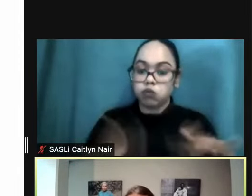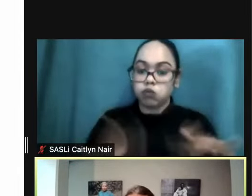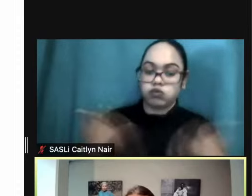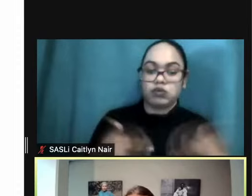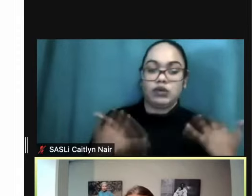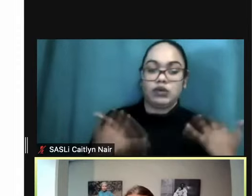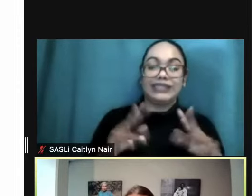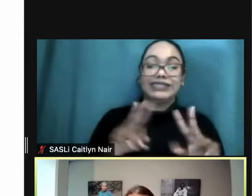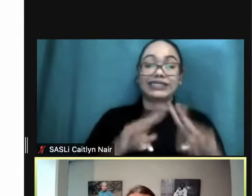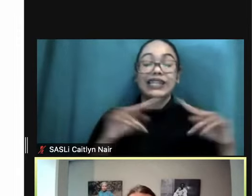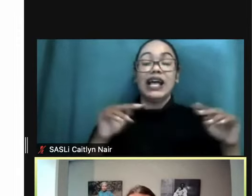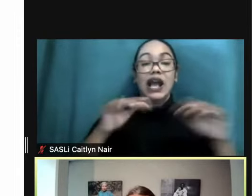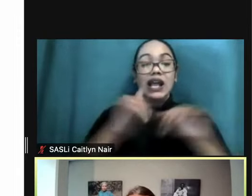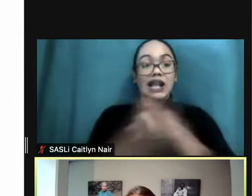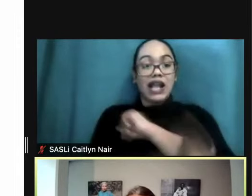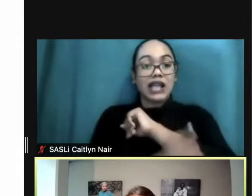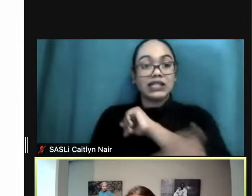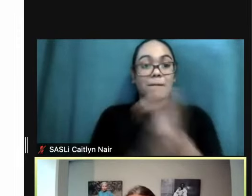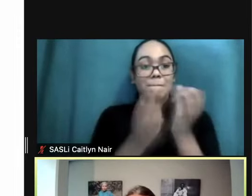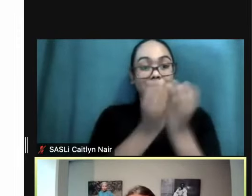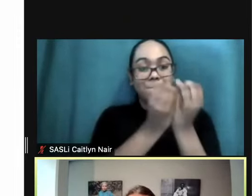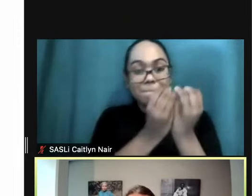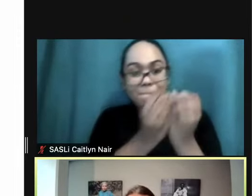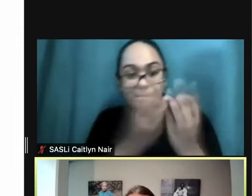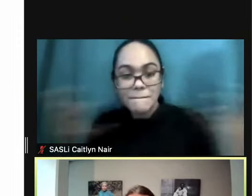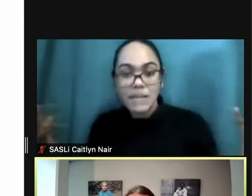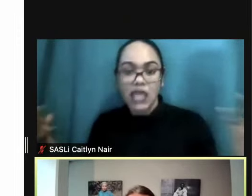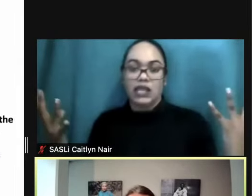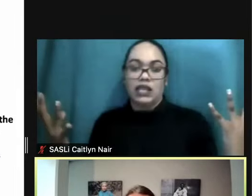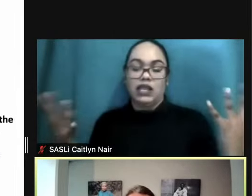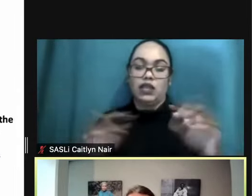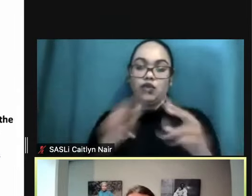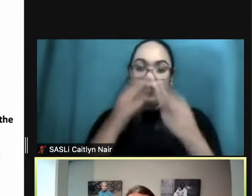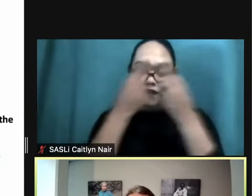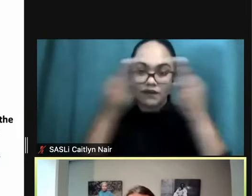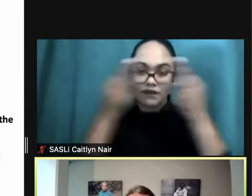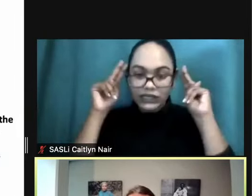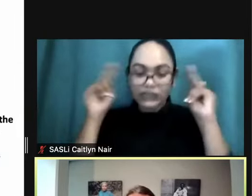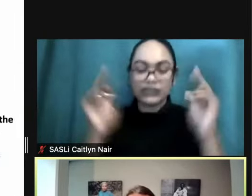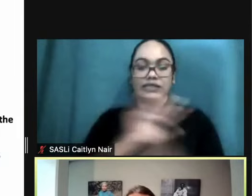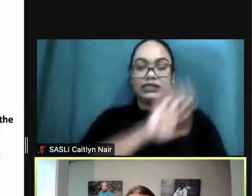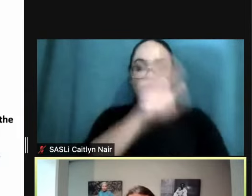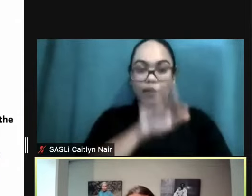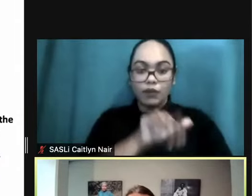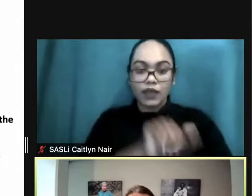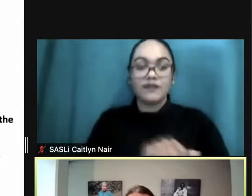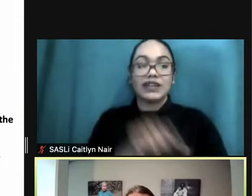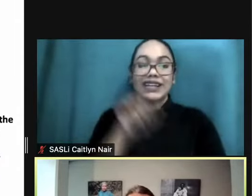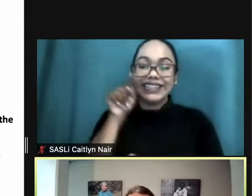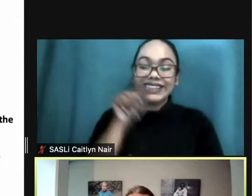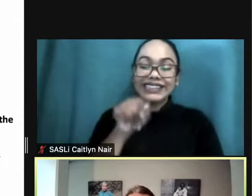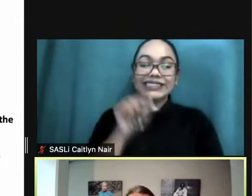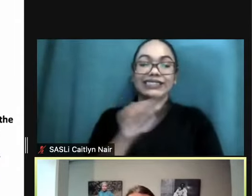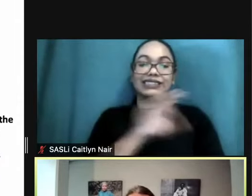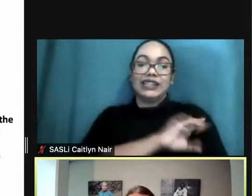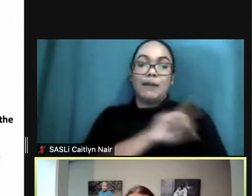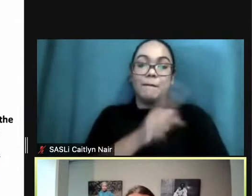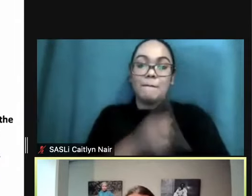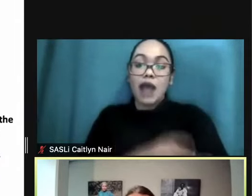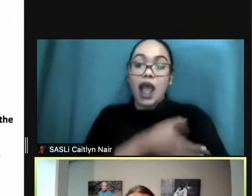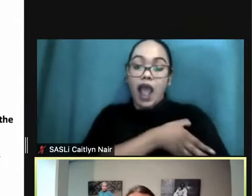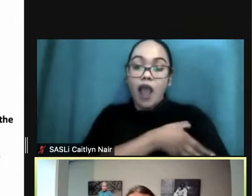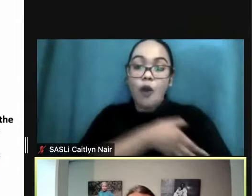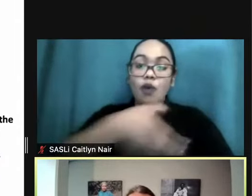many universities, many laboratories in South Africa, and this is the power of showing